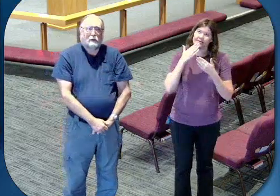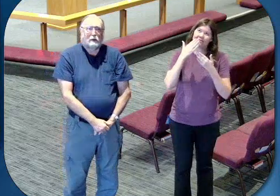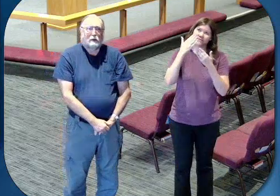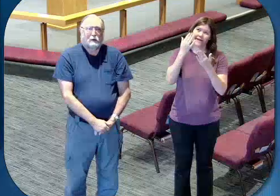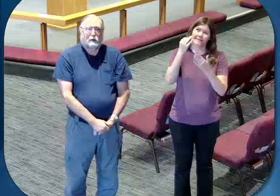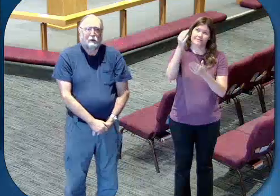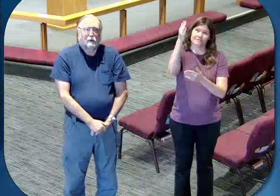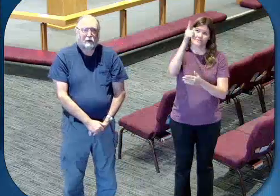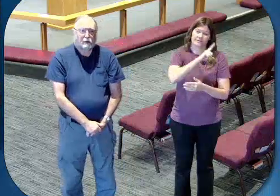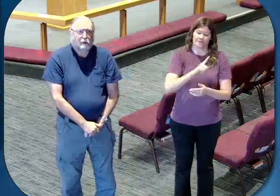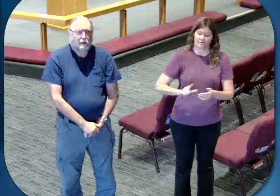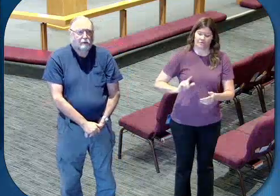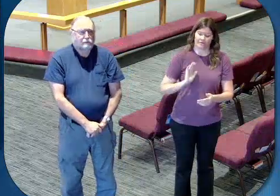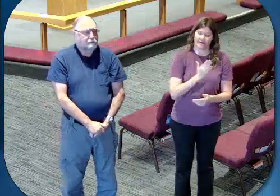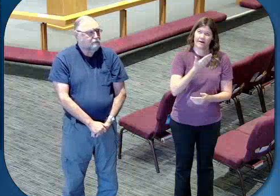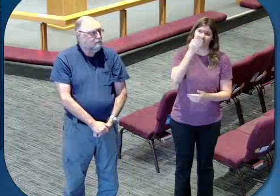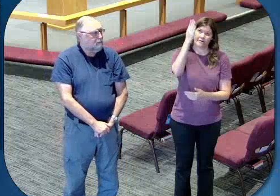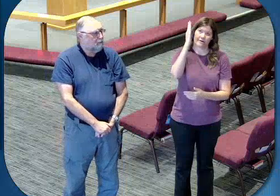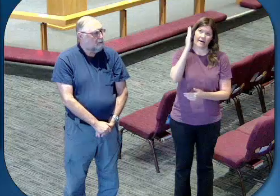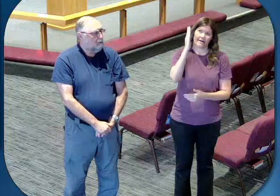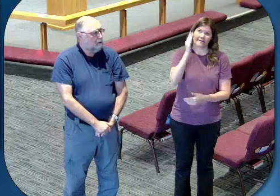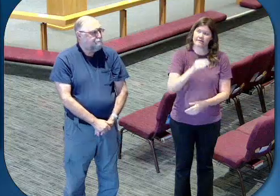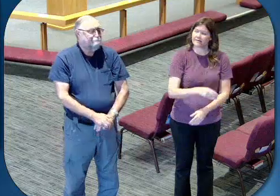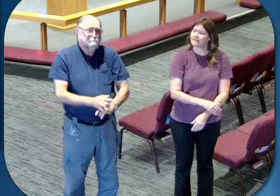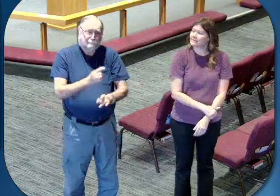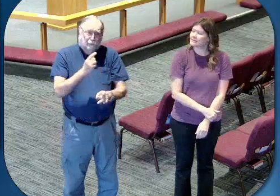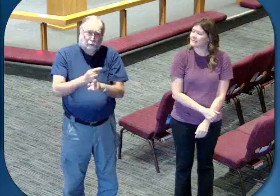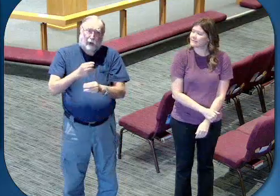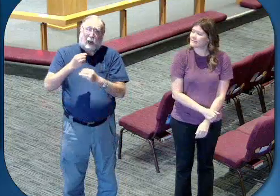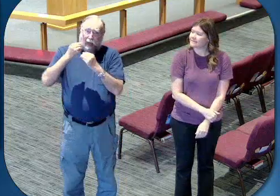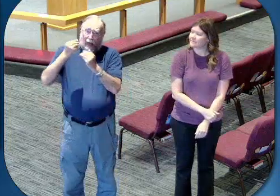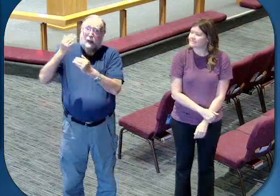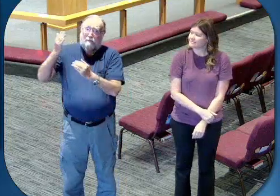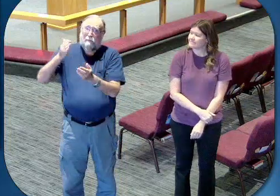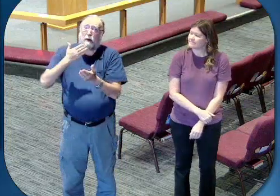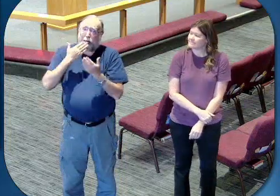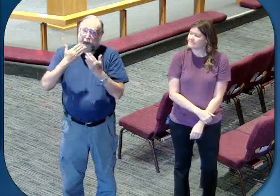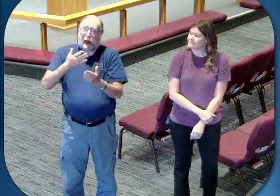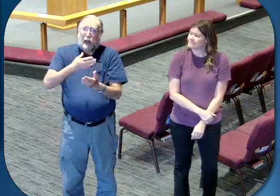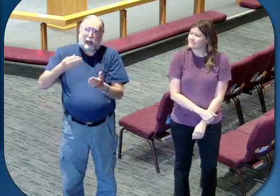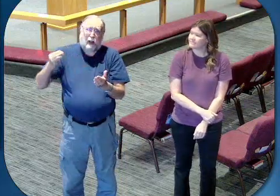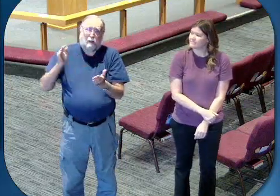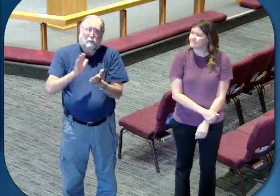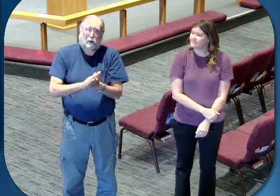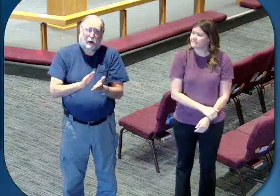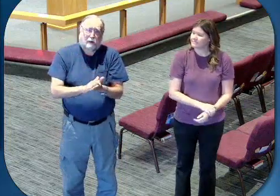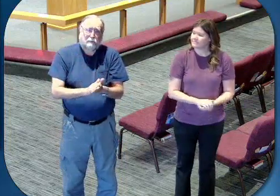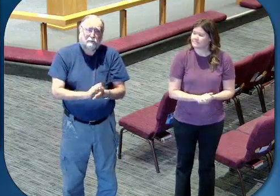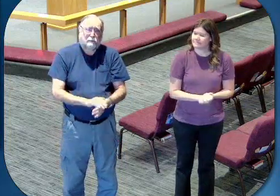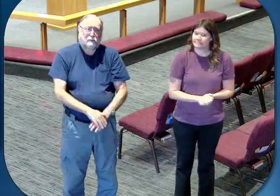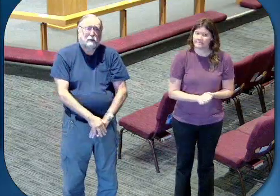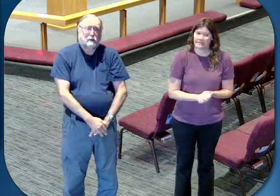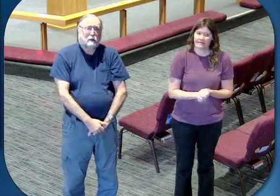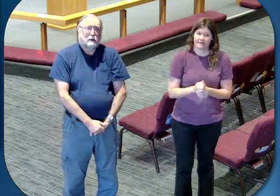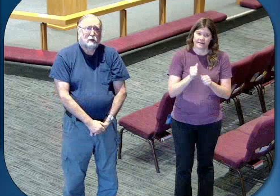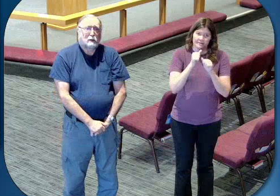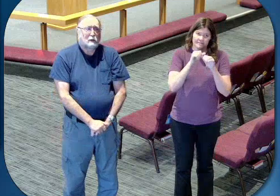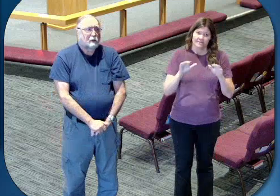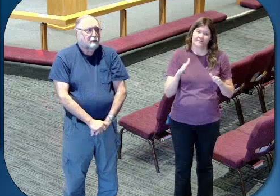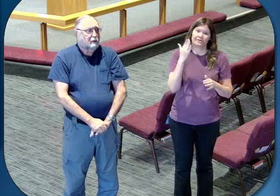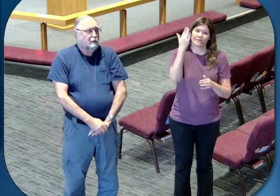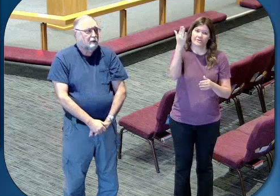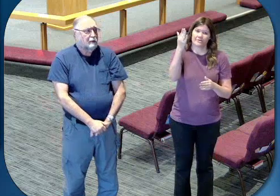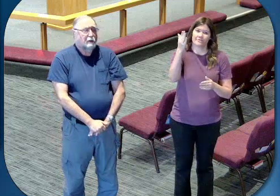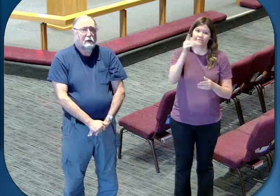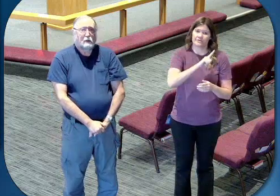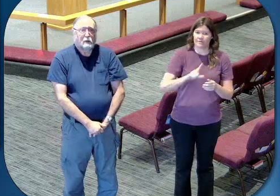to the Lord our God. It is right to give him thanks and praise. Blessed are you, Lord of heaven